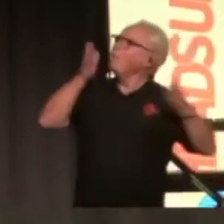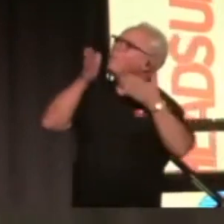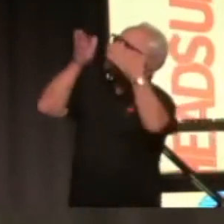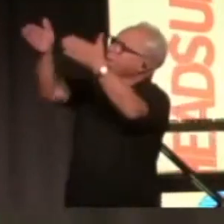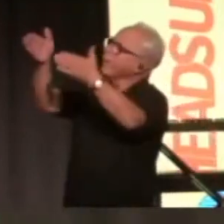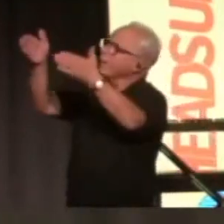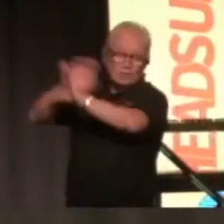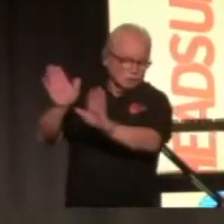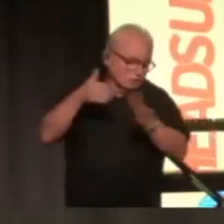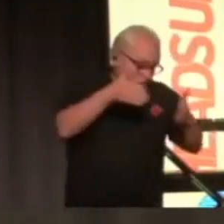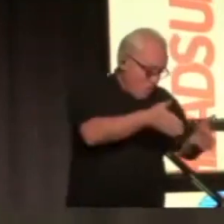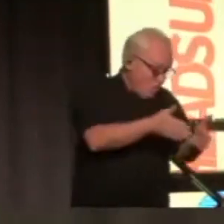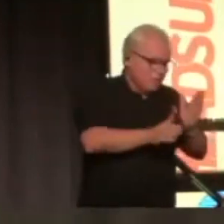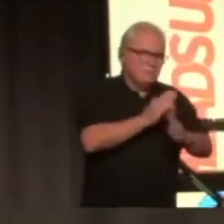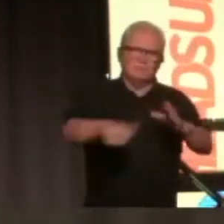concrete in.